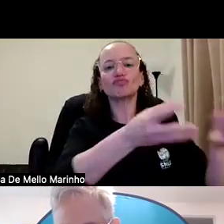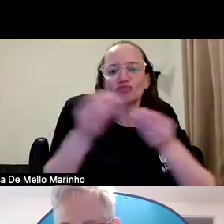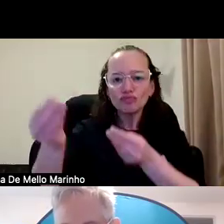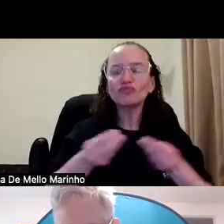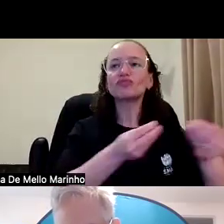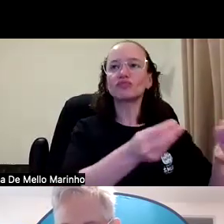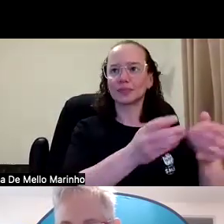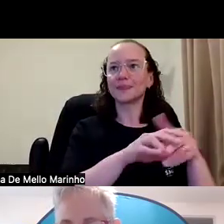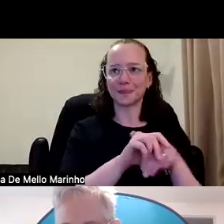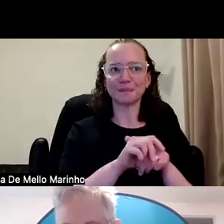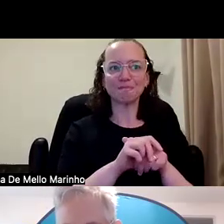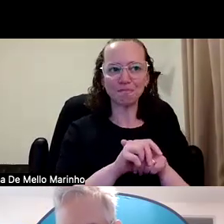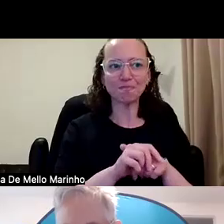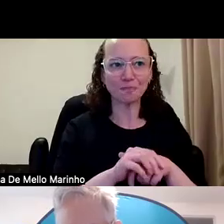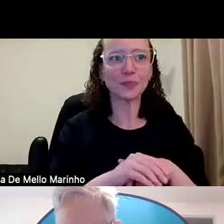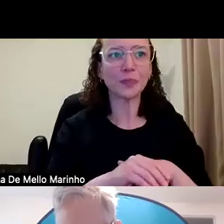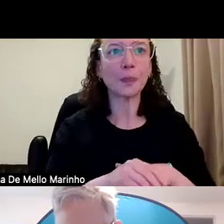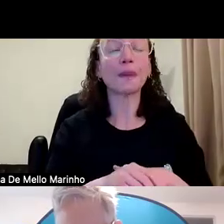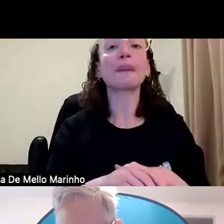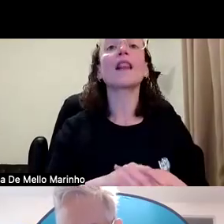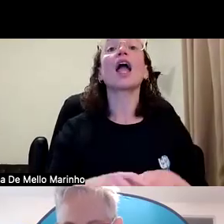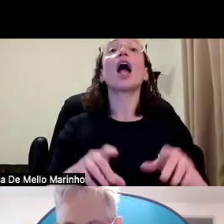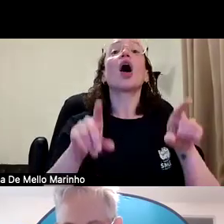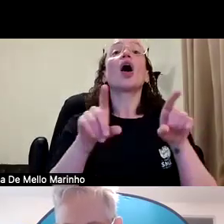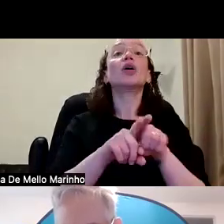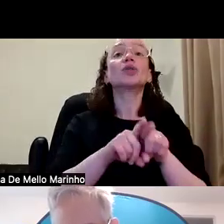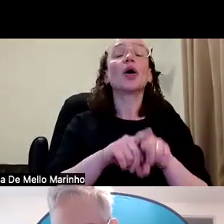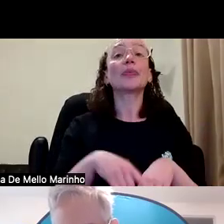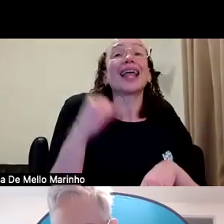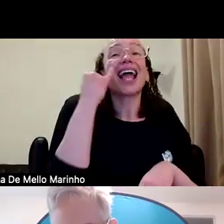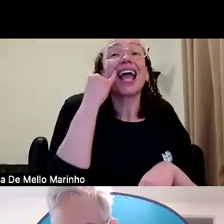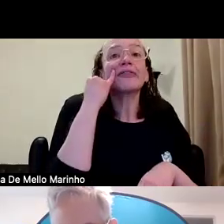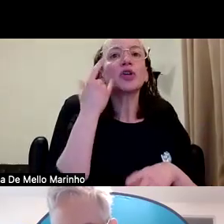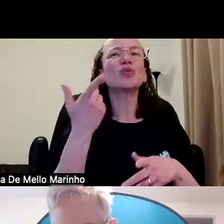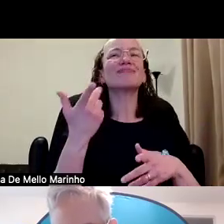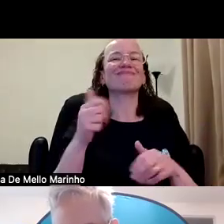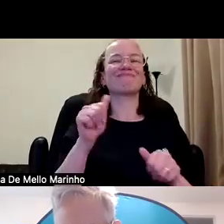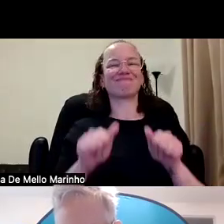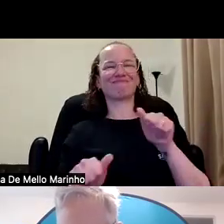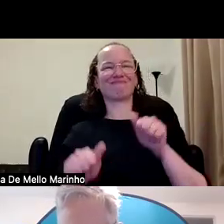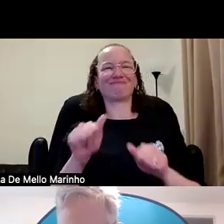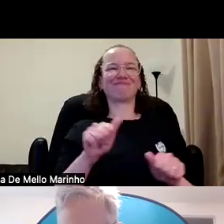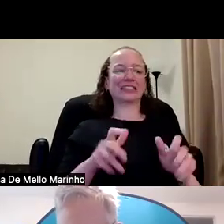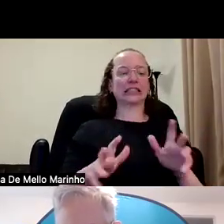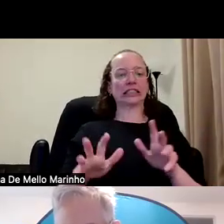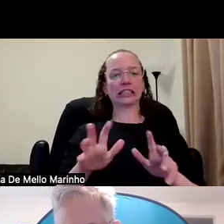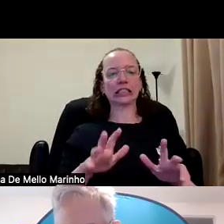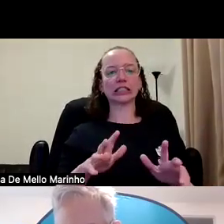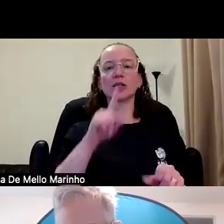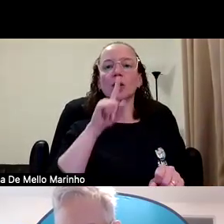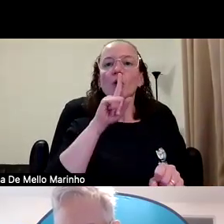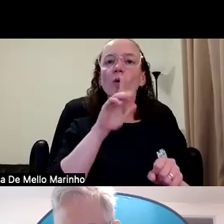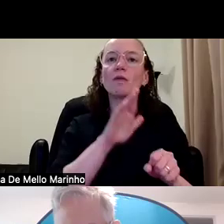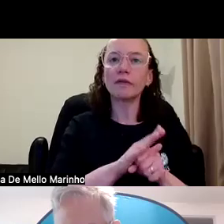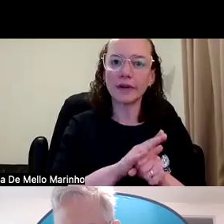basic understanding so that way you can translate that information properly and interpret that properly. If you're